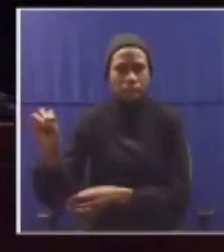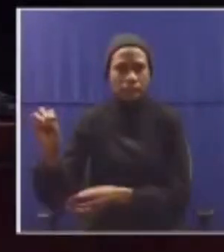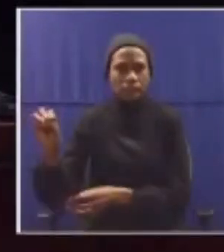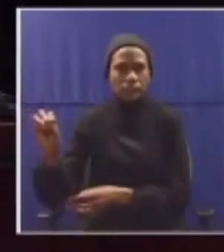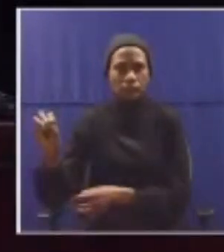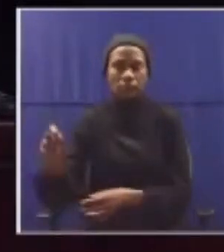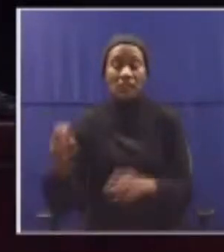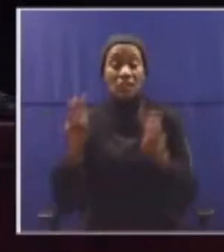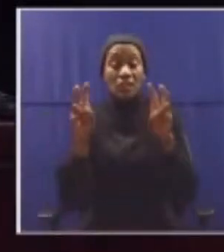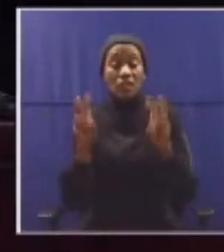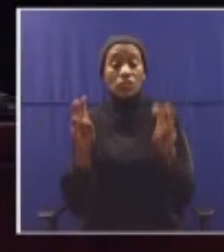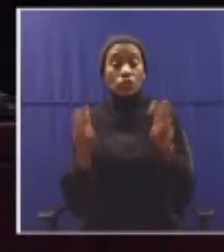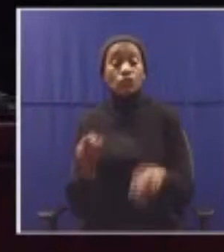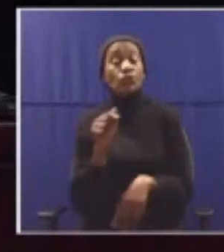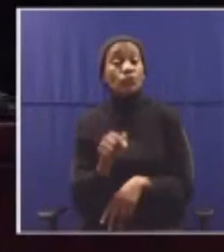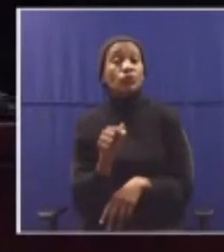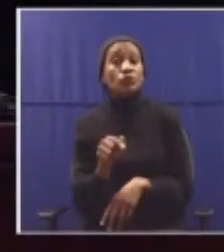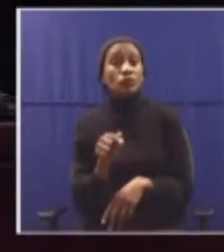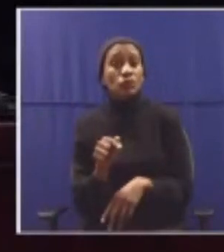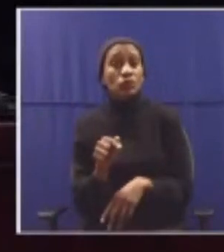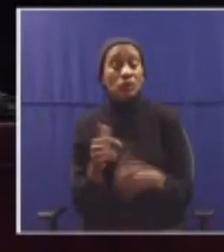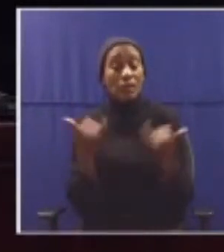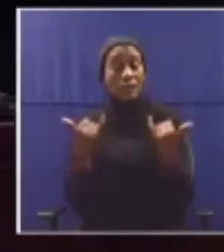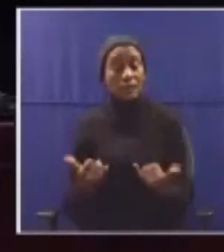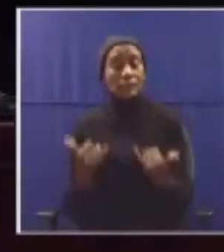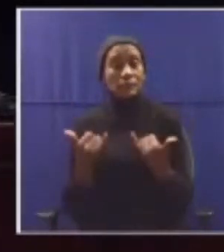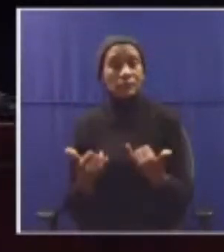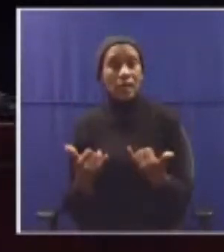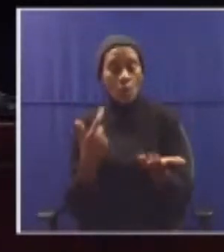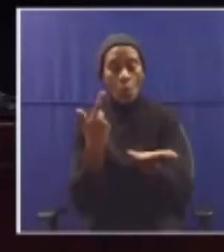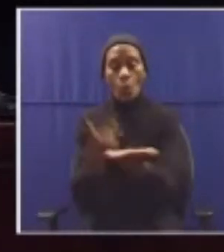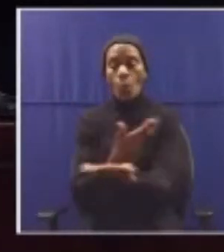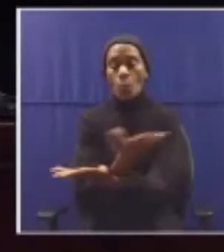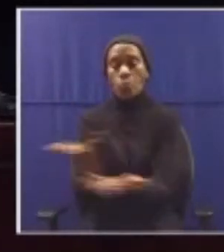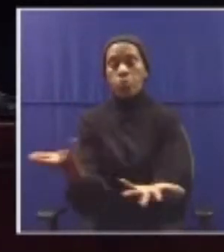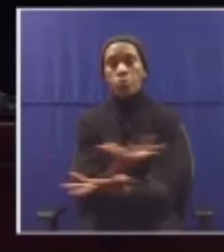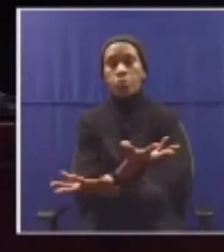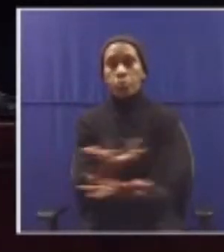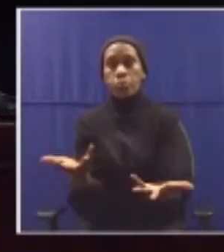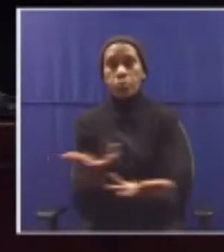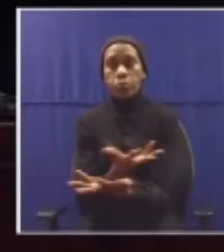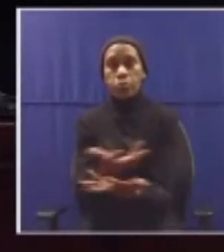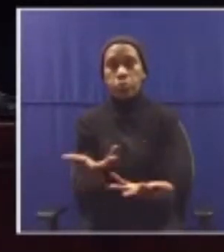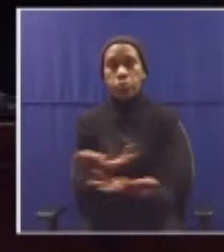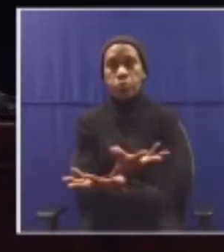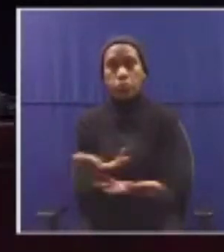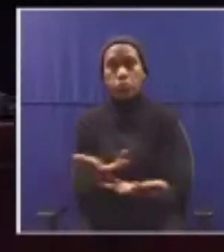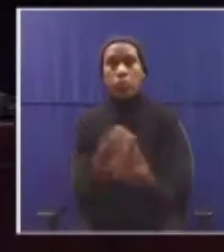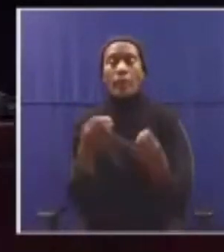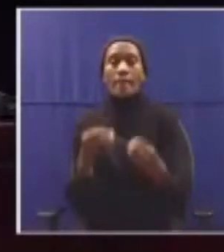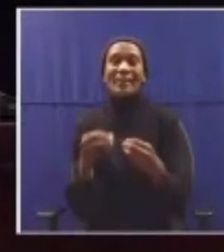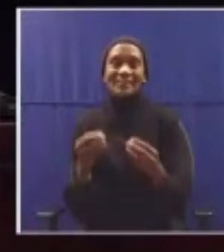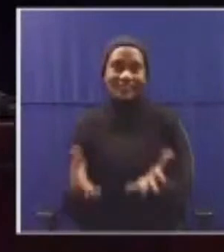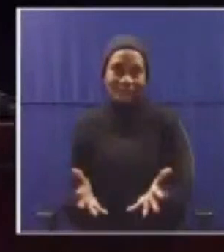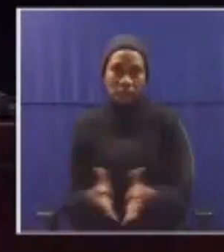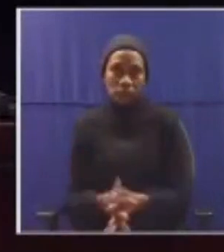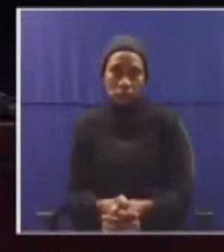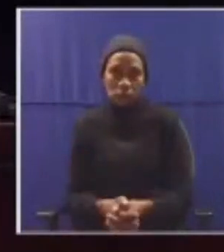And this matter is currently under discussion within our ranks.